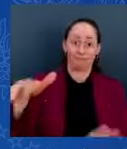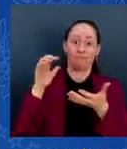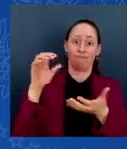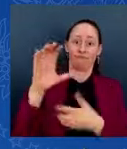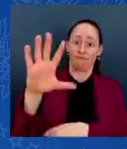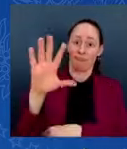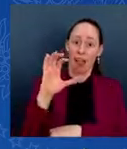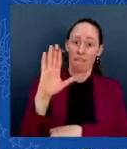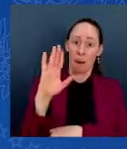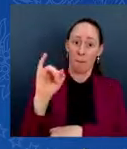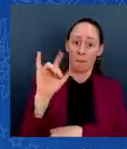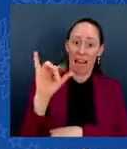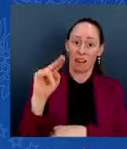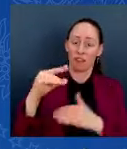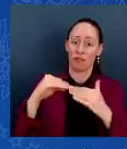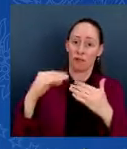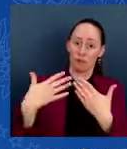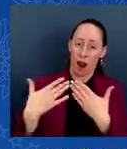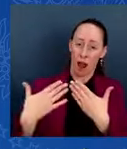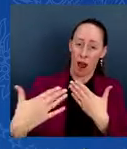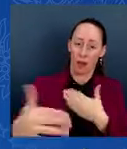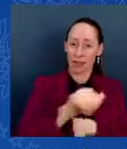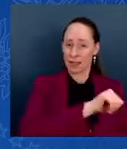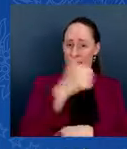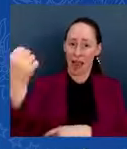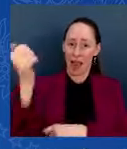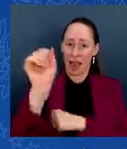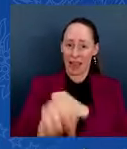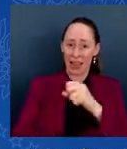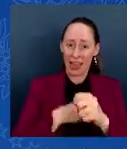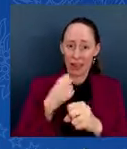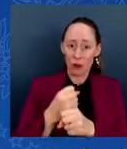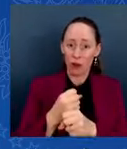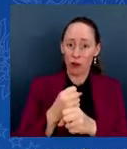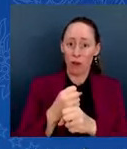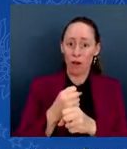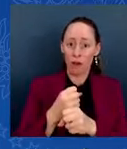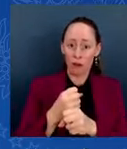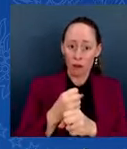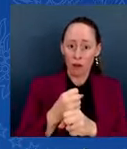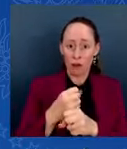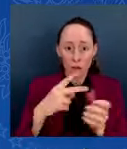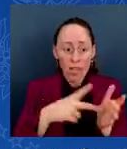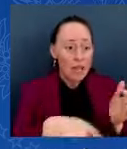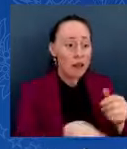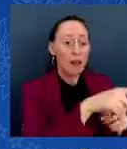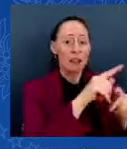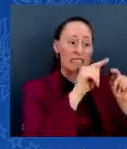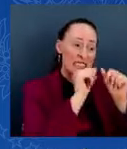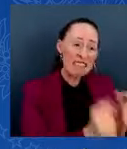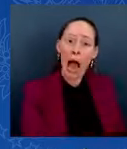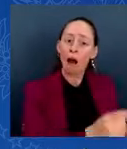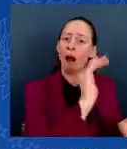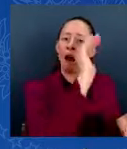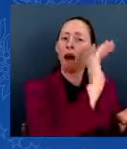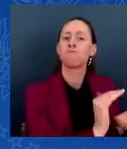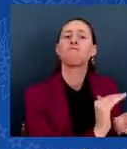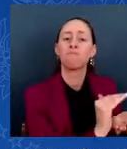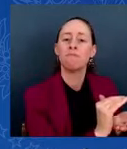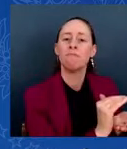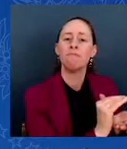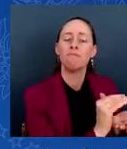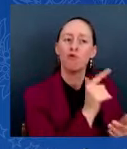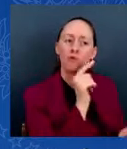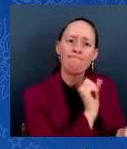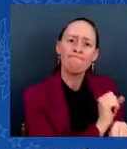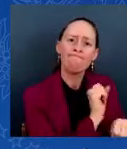people. Well, look, Kamala and I have a better idea. We're going to protect Medicare and Social Security and make sure the wealthy pay their fair share.